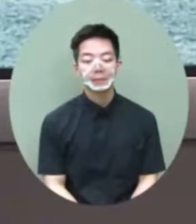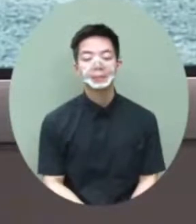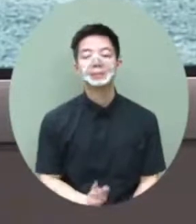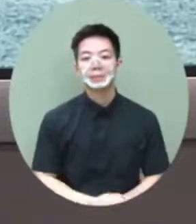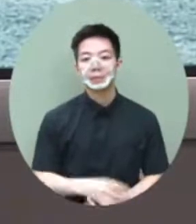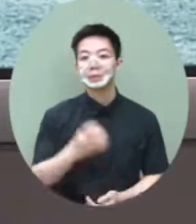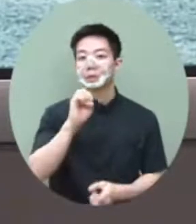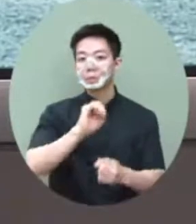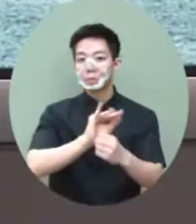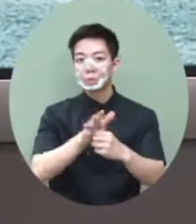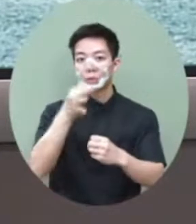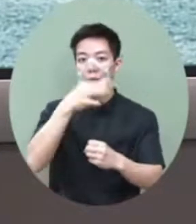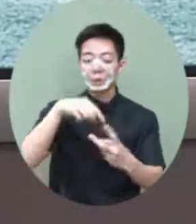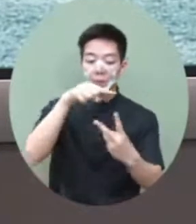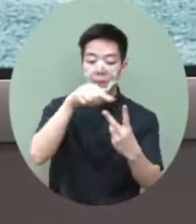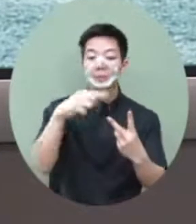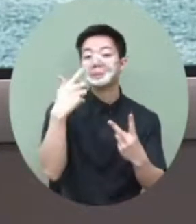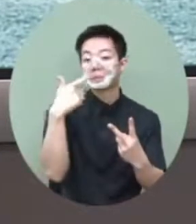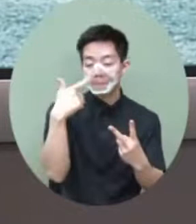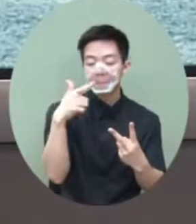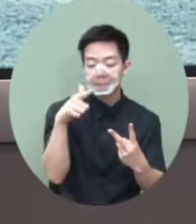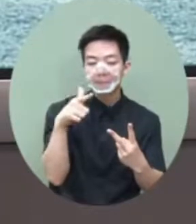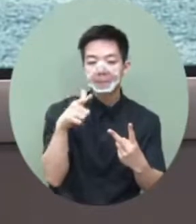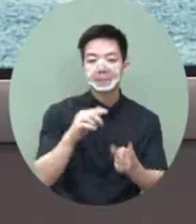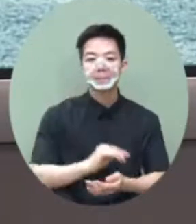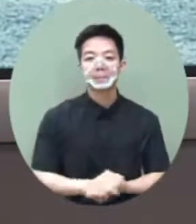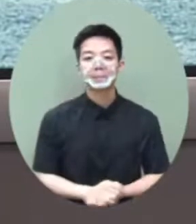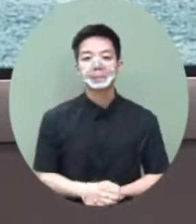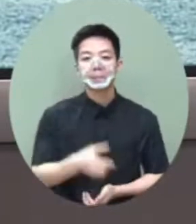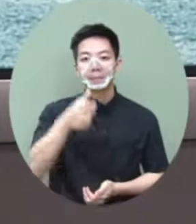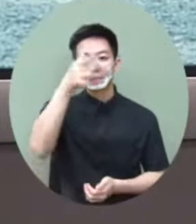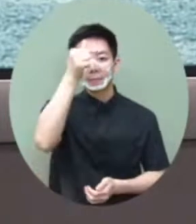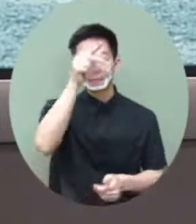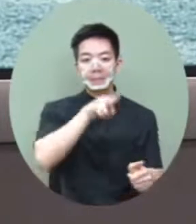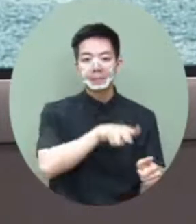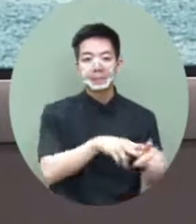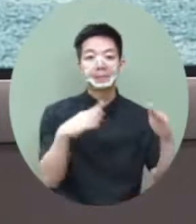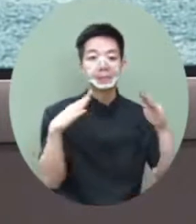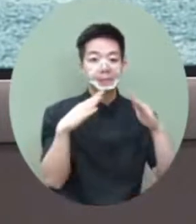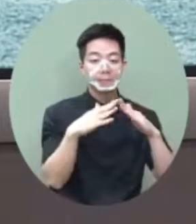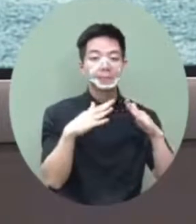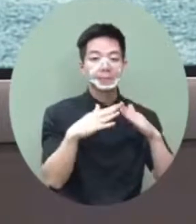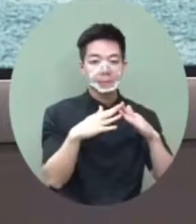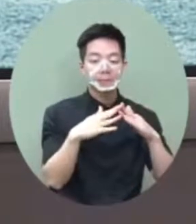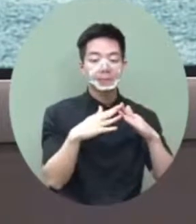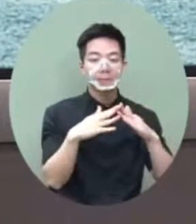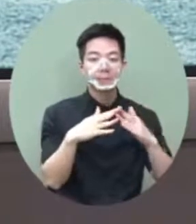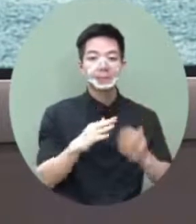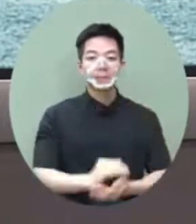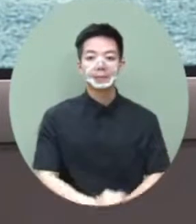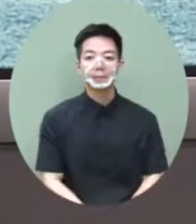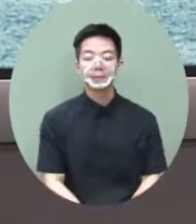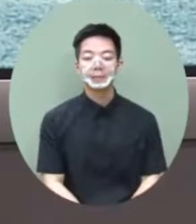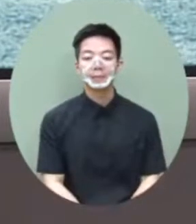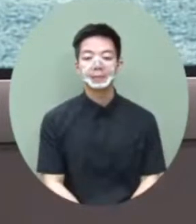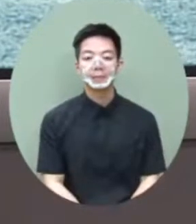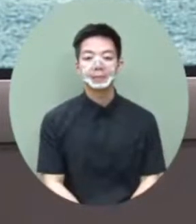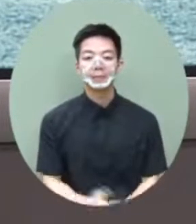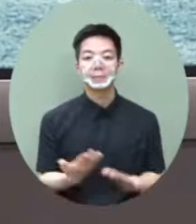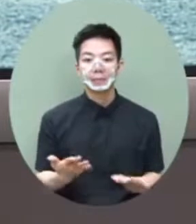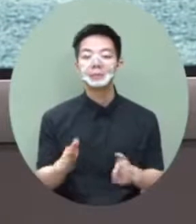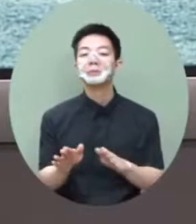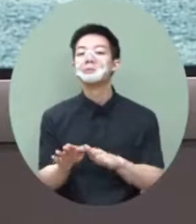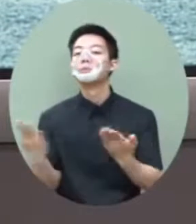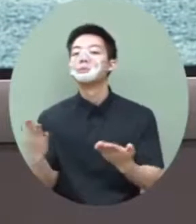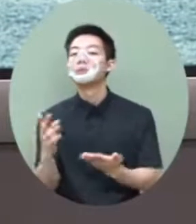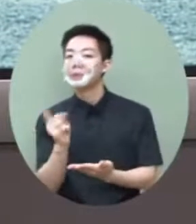authority has given, has starting to provide to the eligible patient groups, I think we